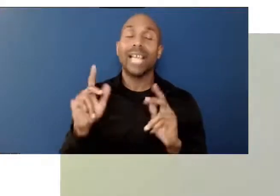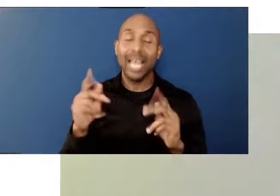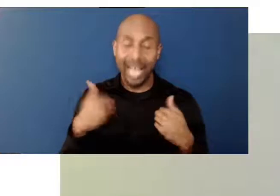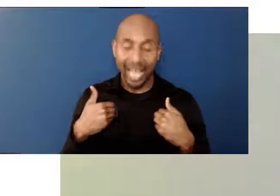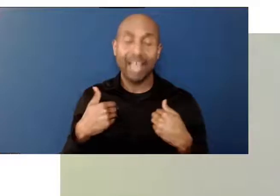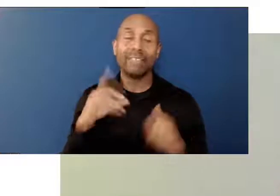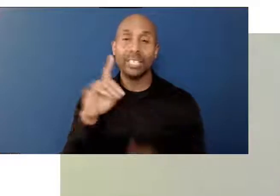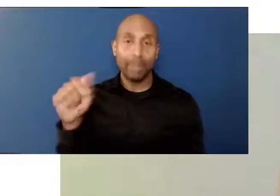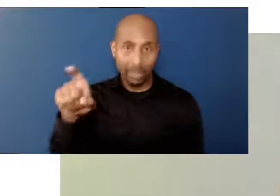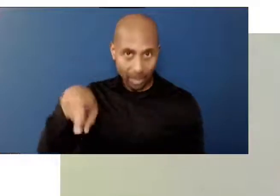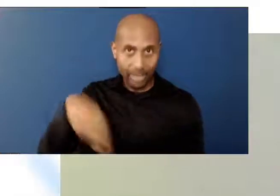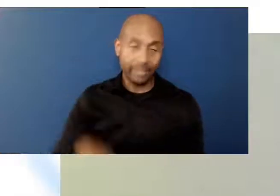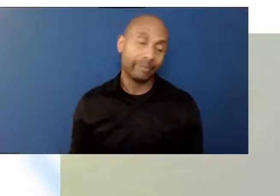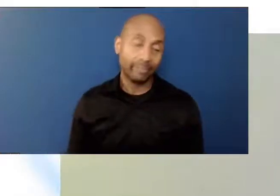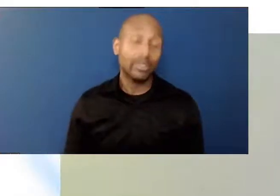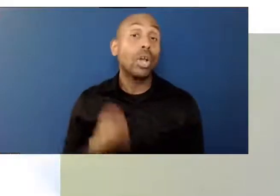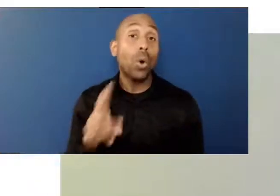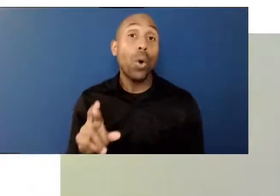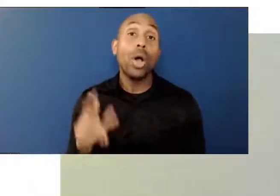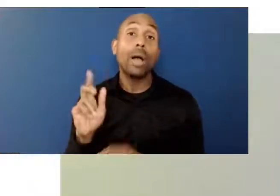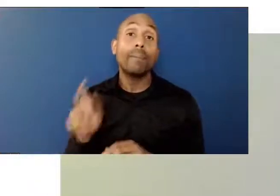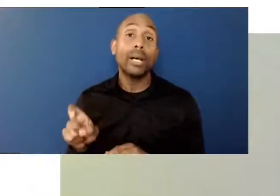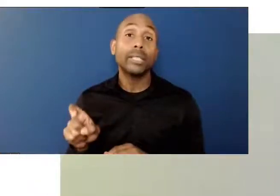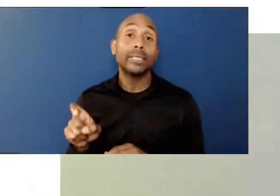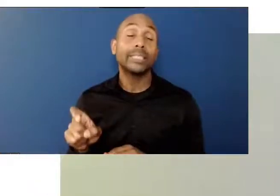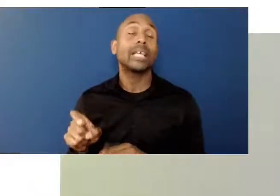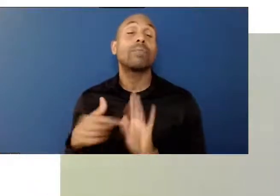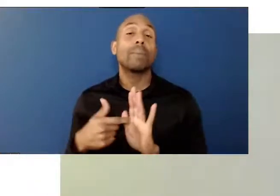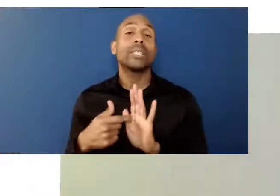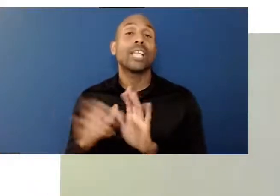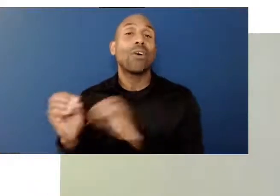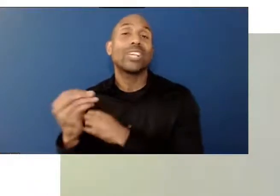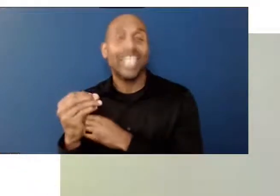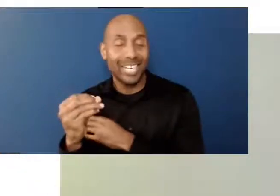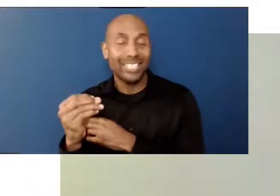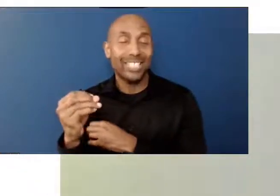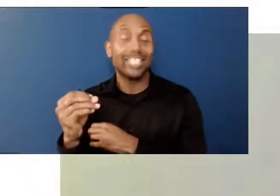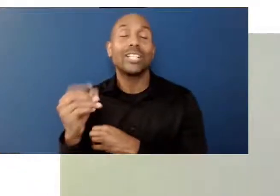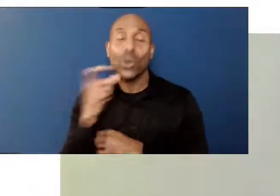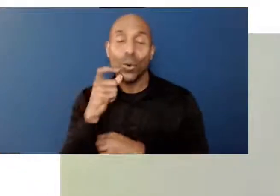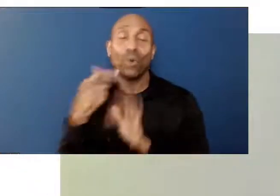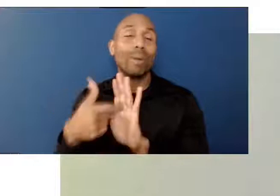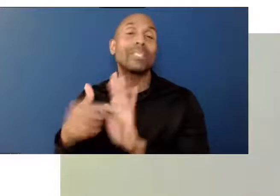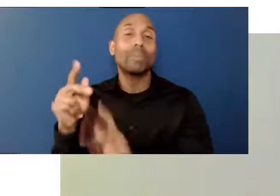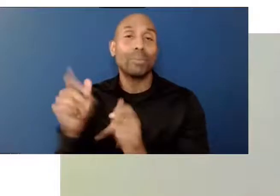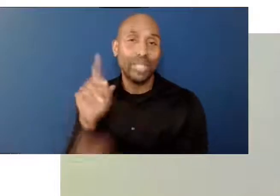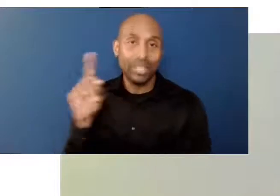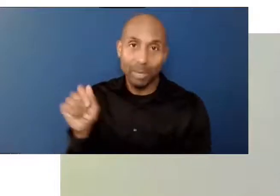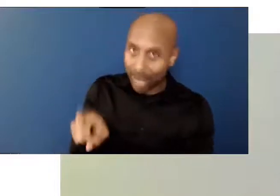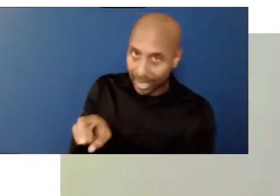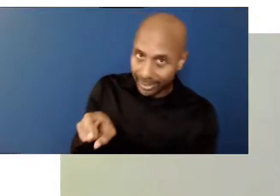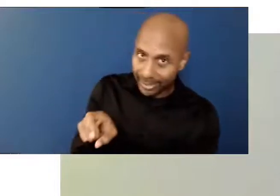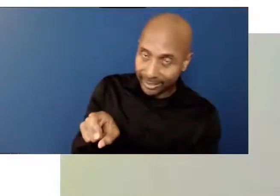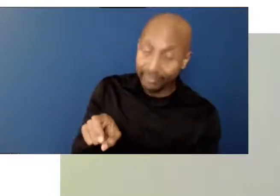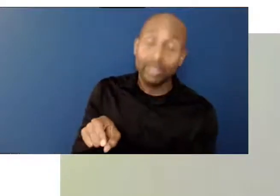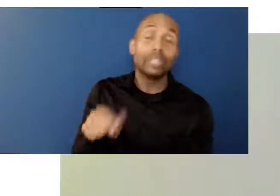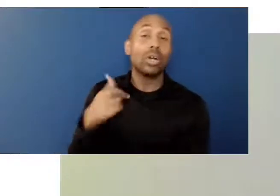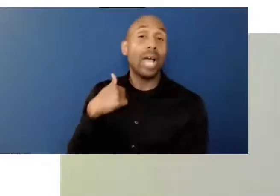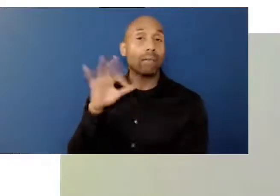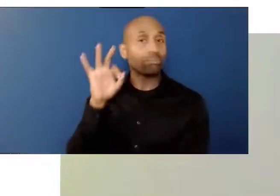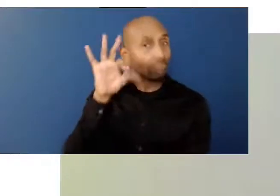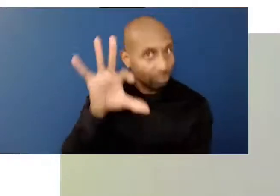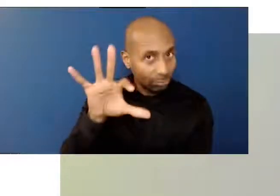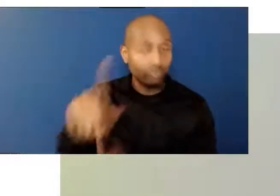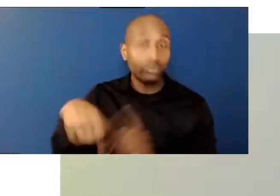from organizations representing persons with disabilities. So just to put a plug in there for when that announcement comes out on what the